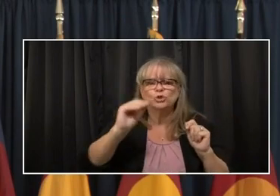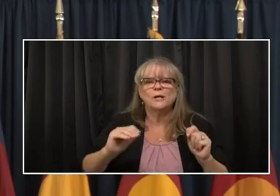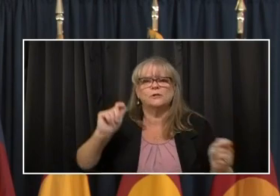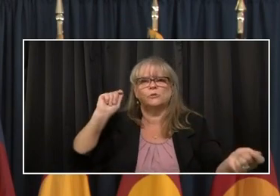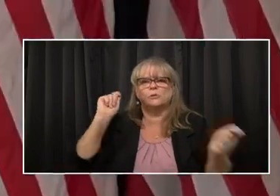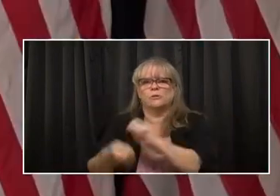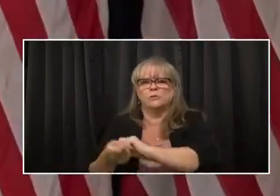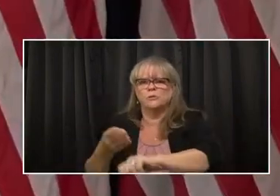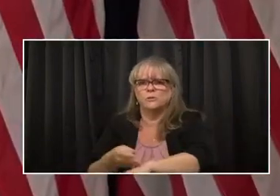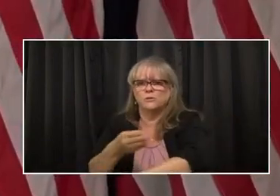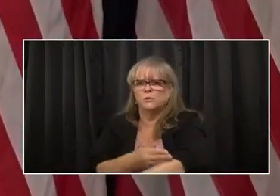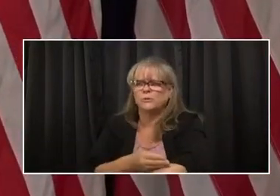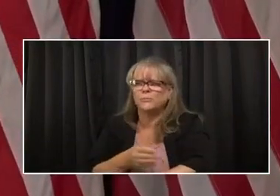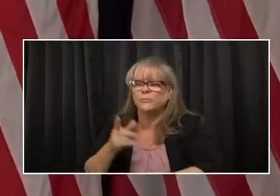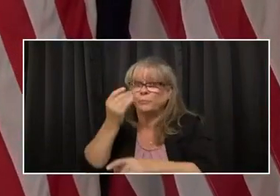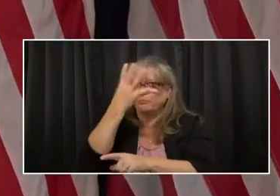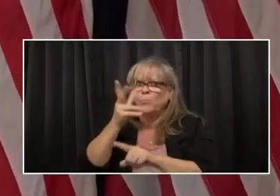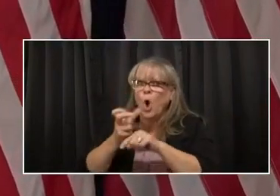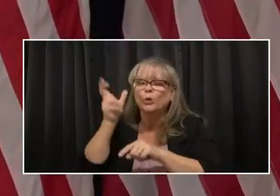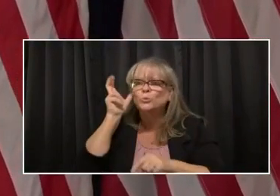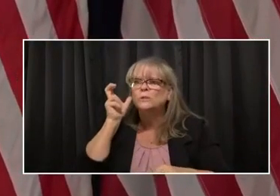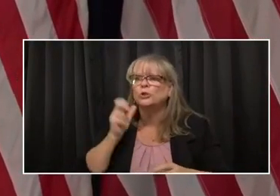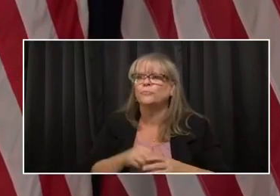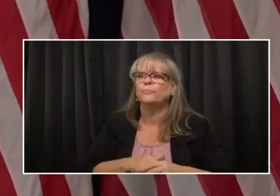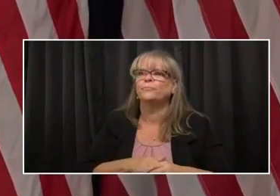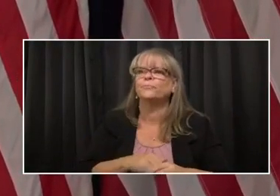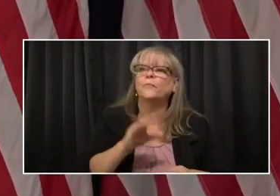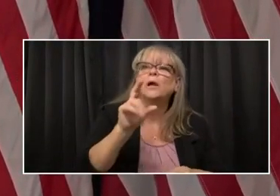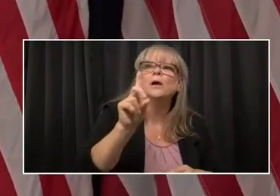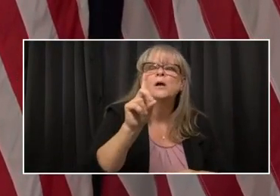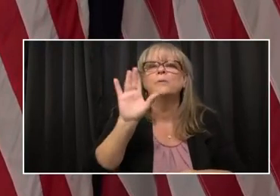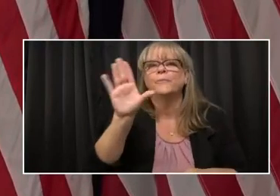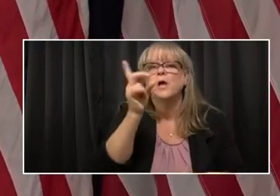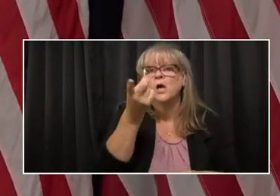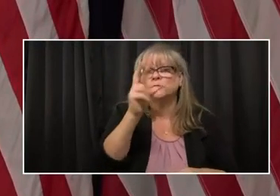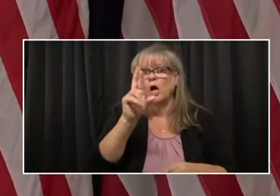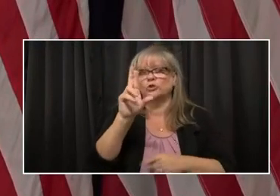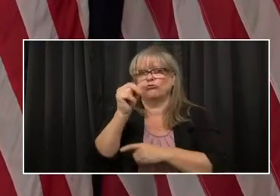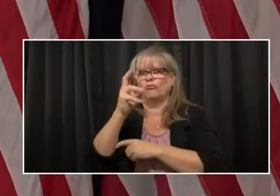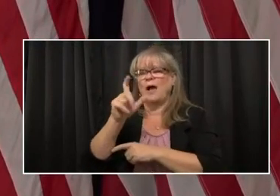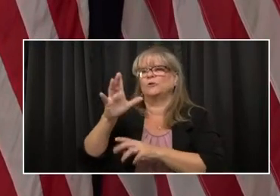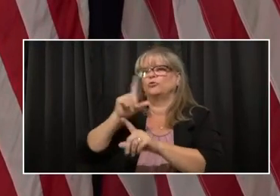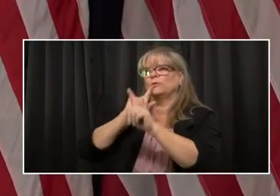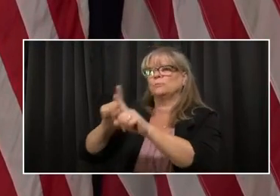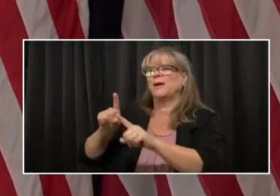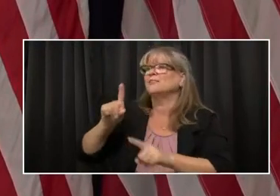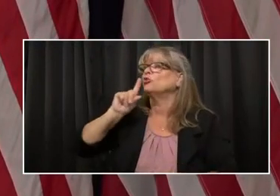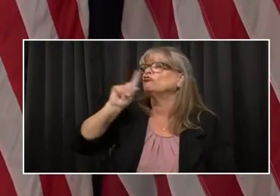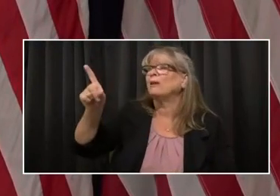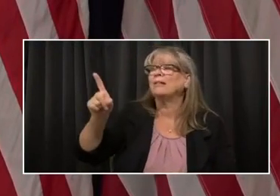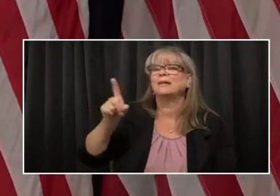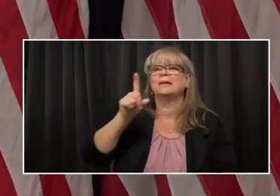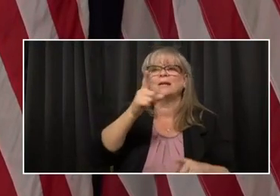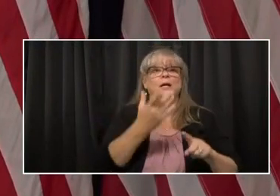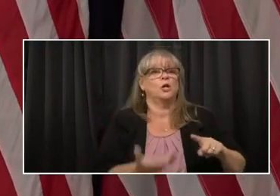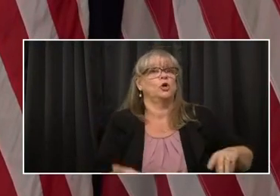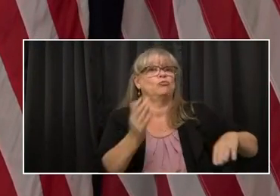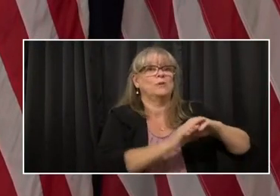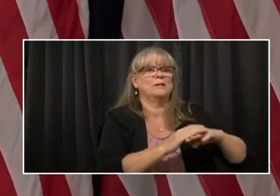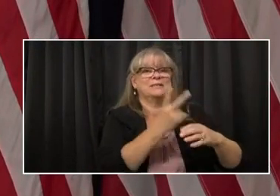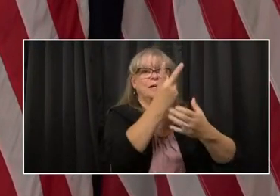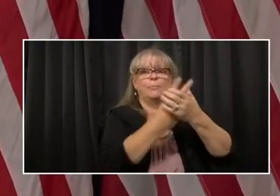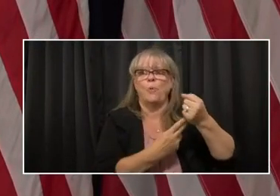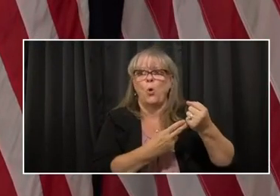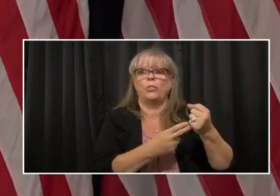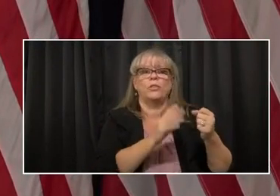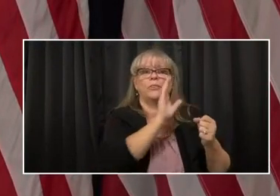Yeah, and I want Dr. Hurley to address this as well. So two things are higher, both the incidence of the virus and the fatality